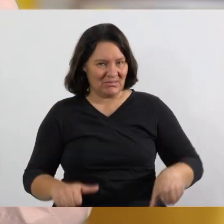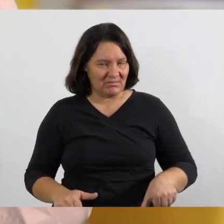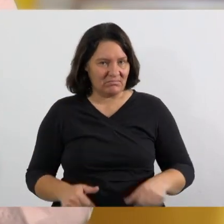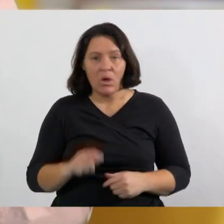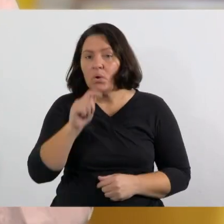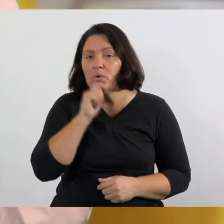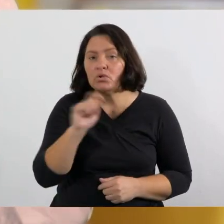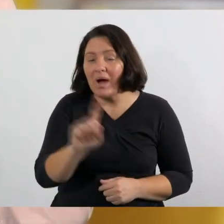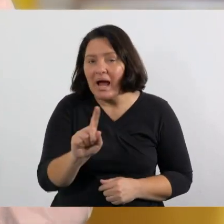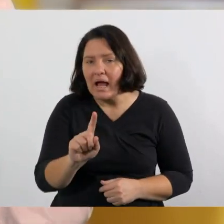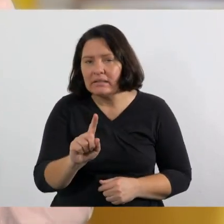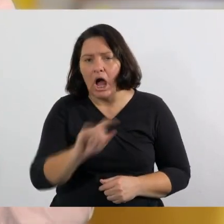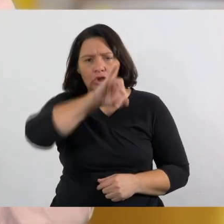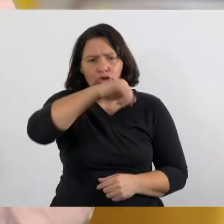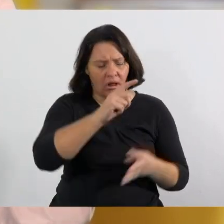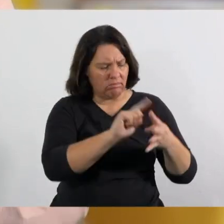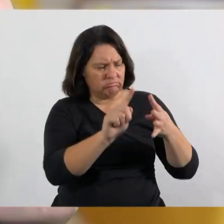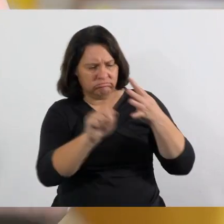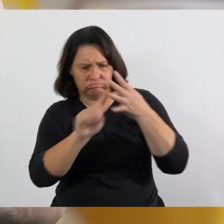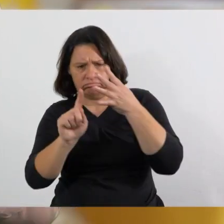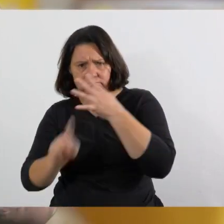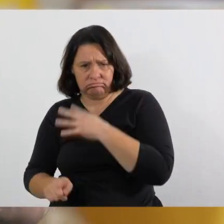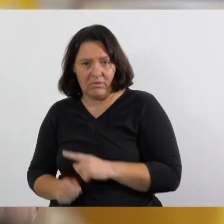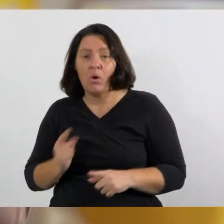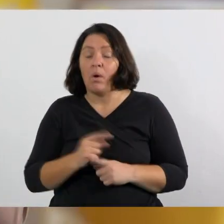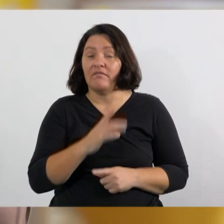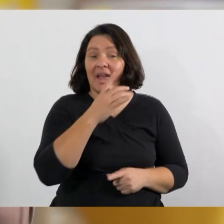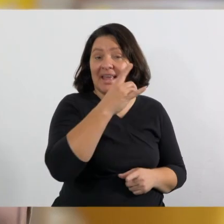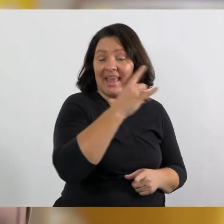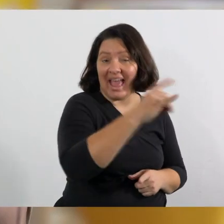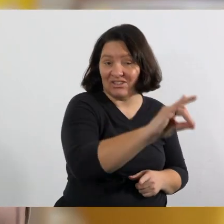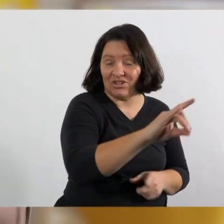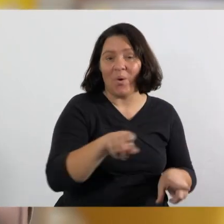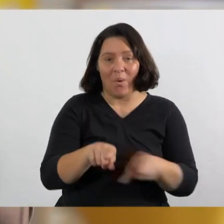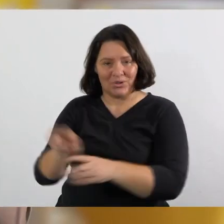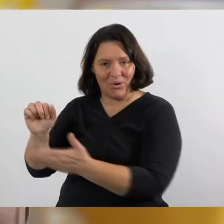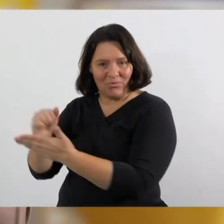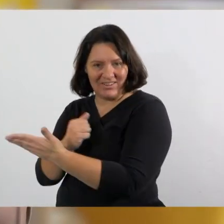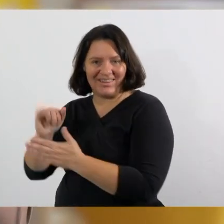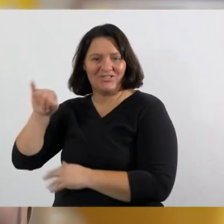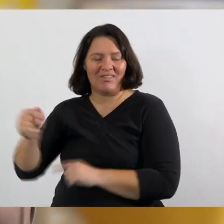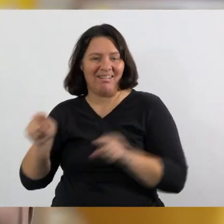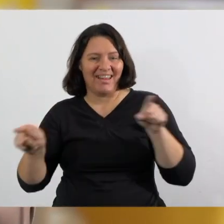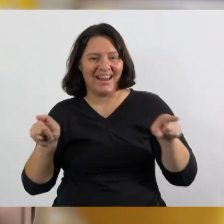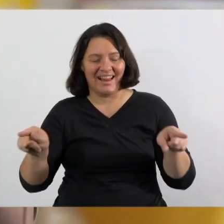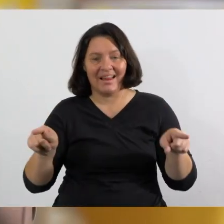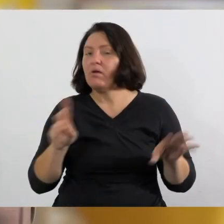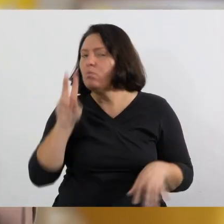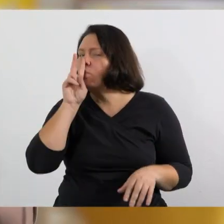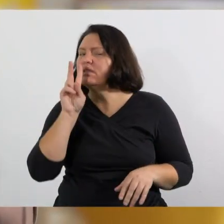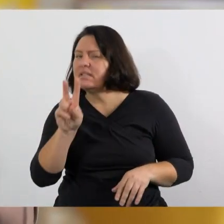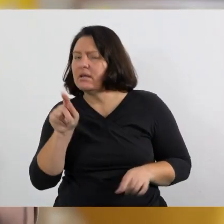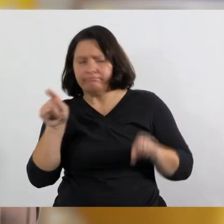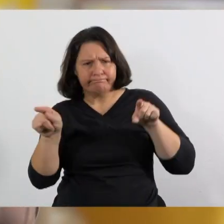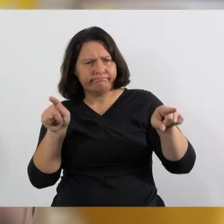cash as well as credit journals. And we're going to see how these journals affect our trading stock account. But before